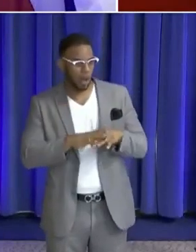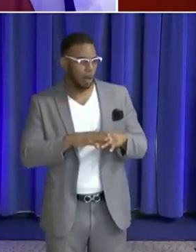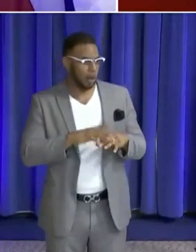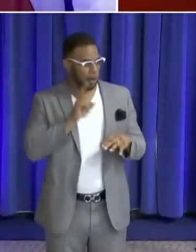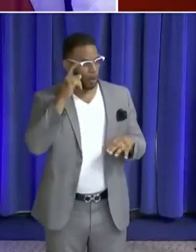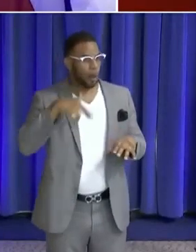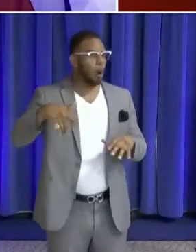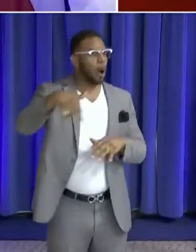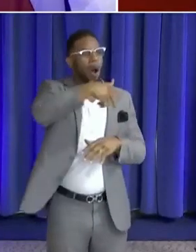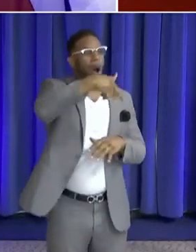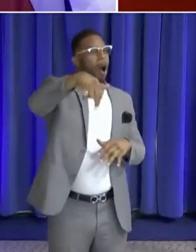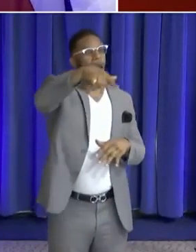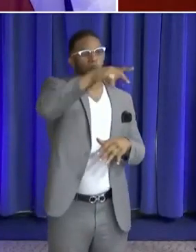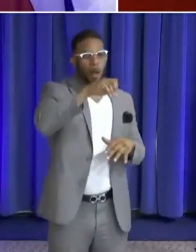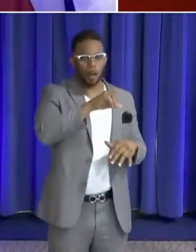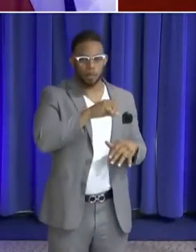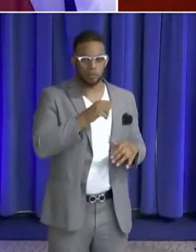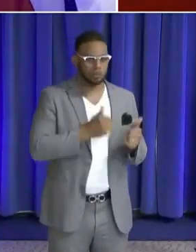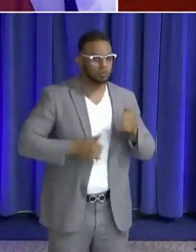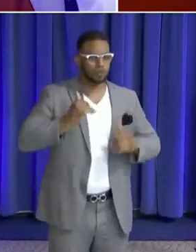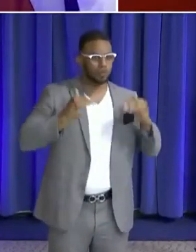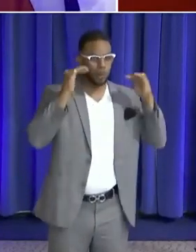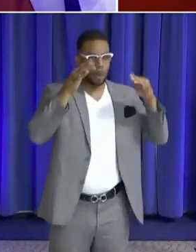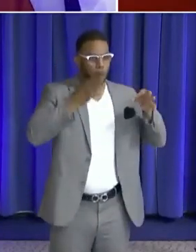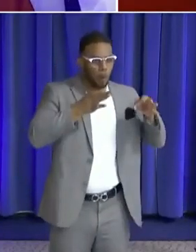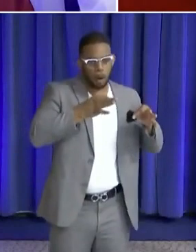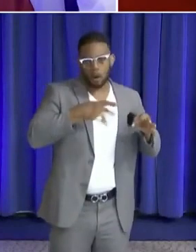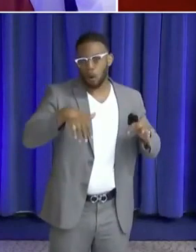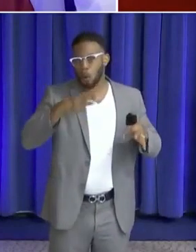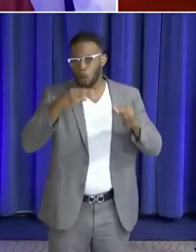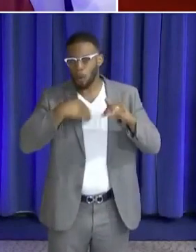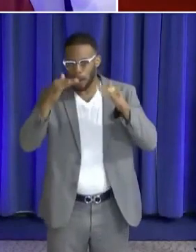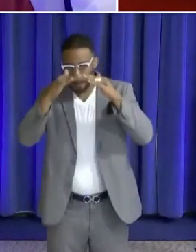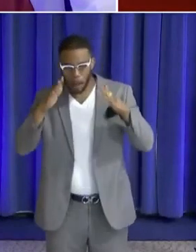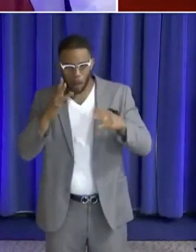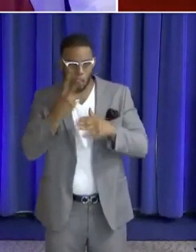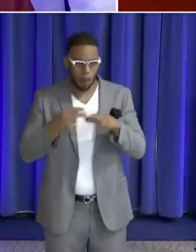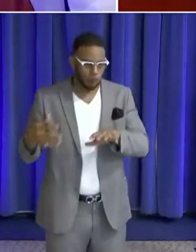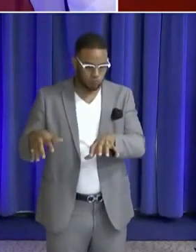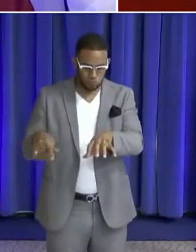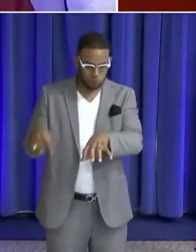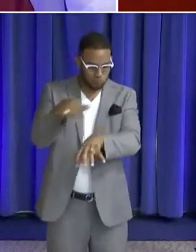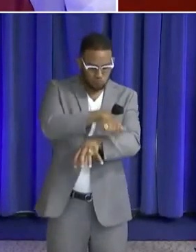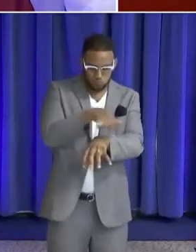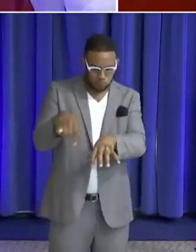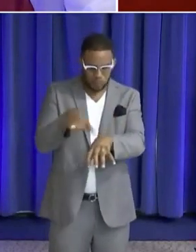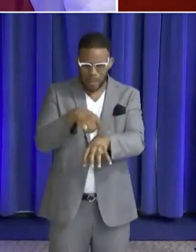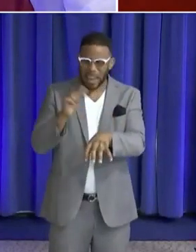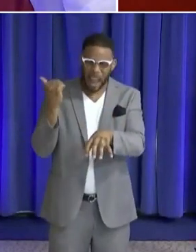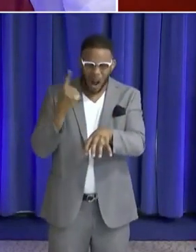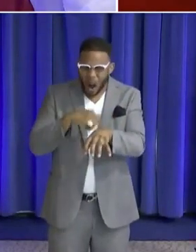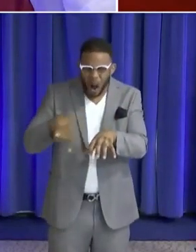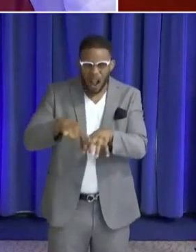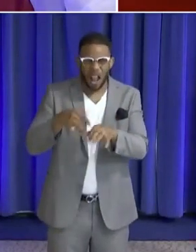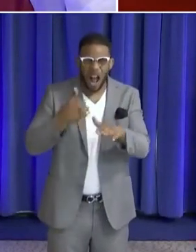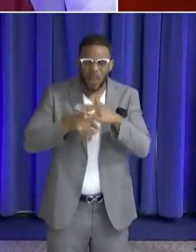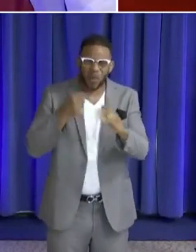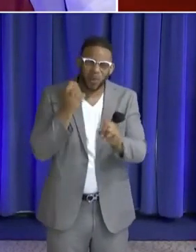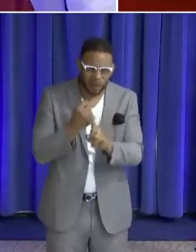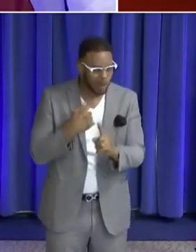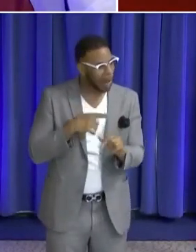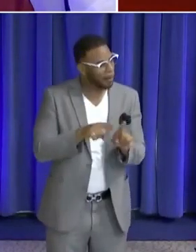all around the Supreme Court, to walk in front of the White House, on both sides. And now all of that is under threat.